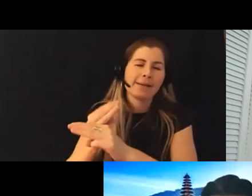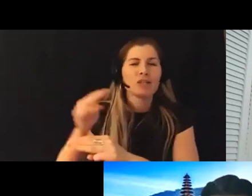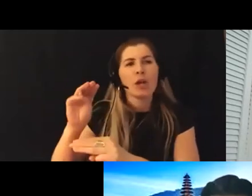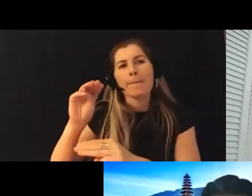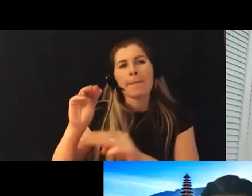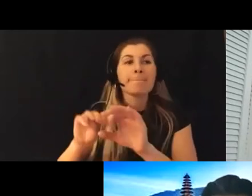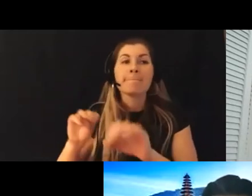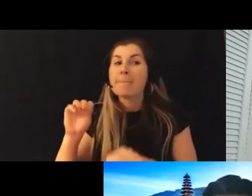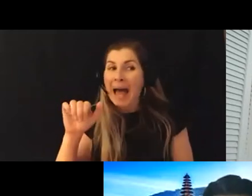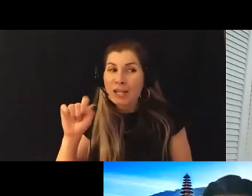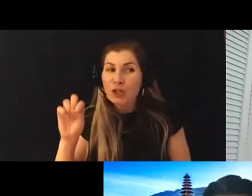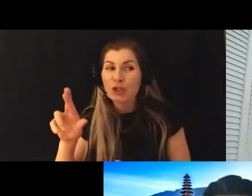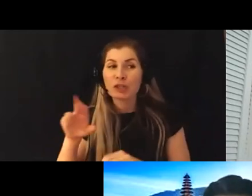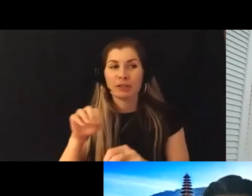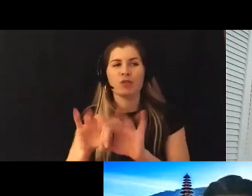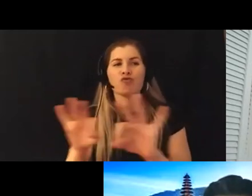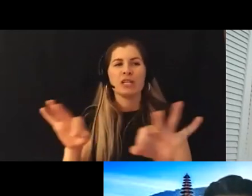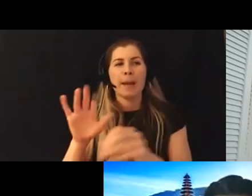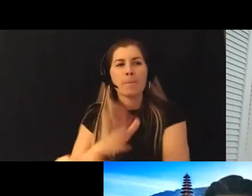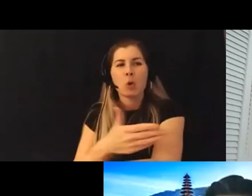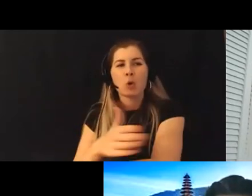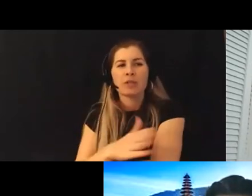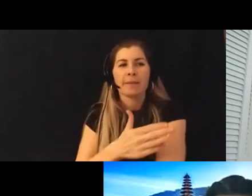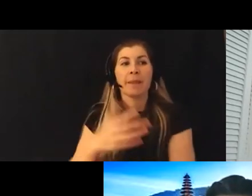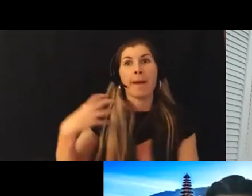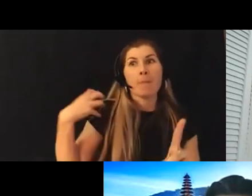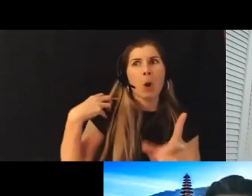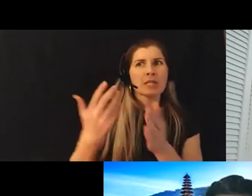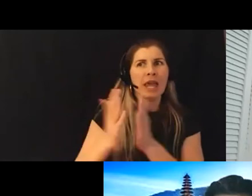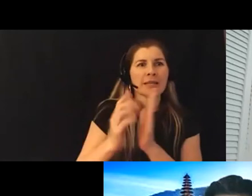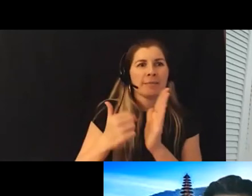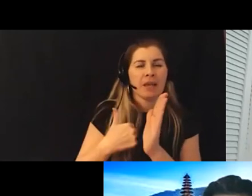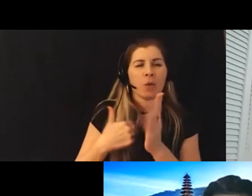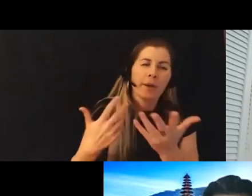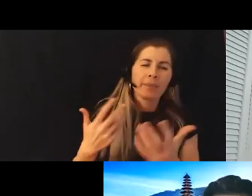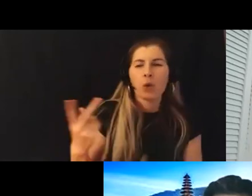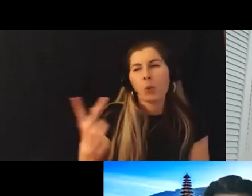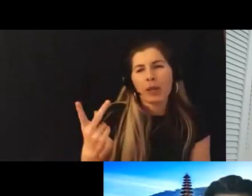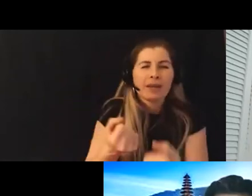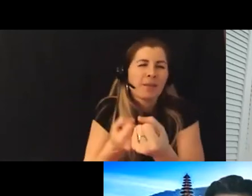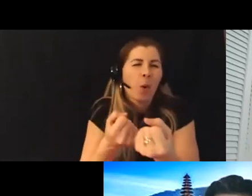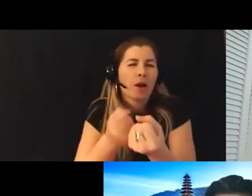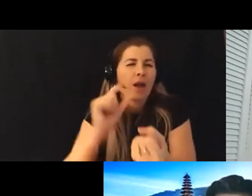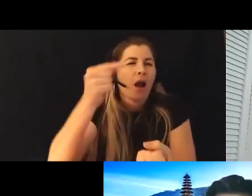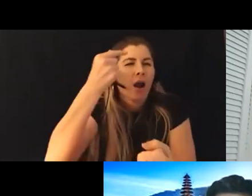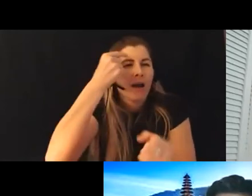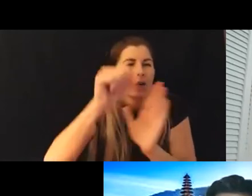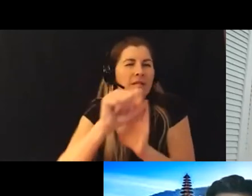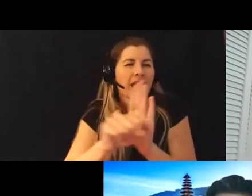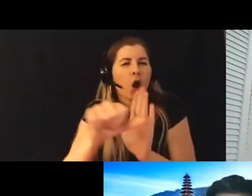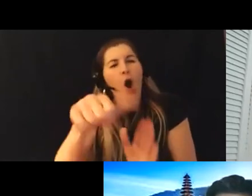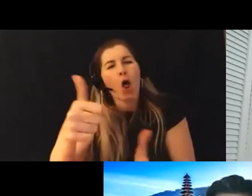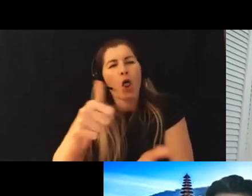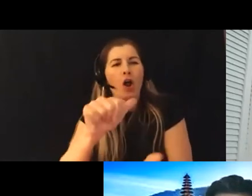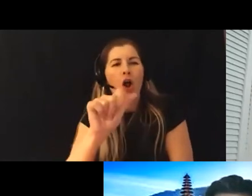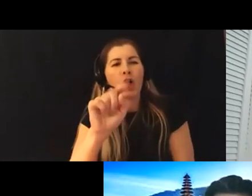music. And one of the first things she asked me to do, and we were supporting the governor's state alternative schools across